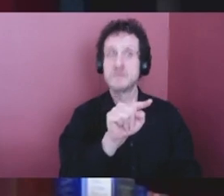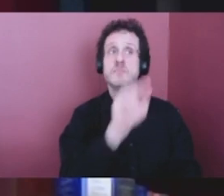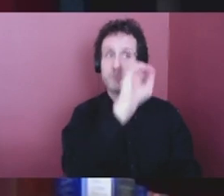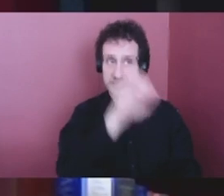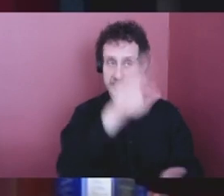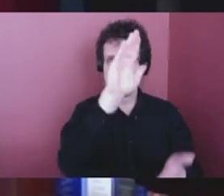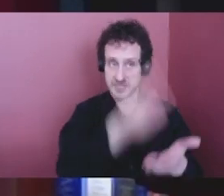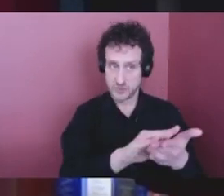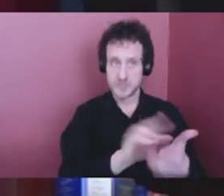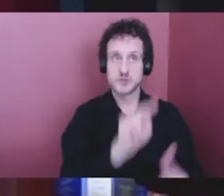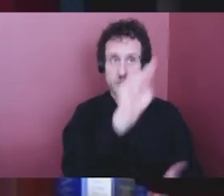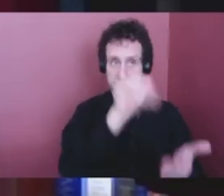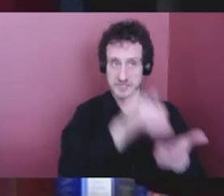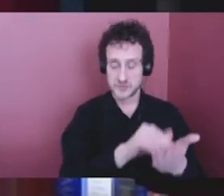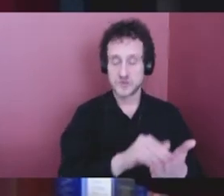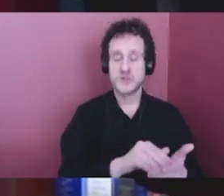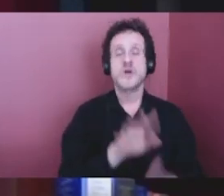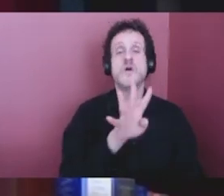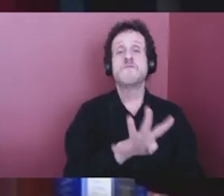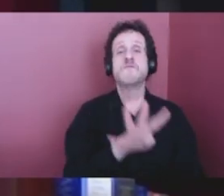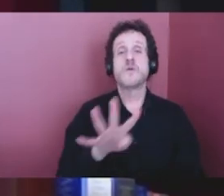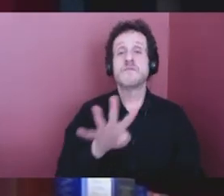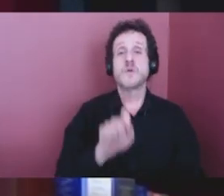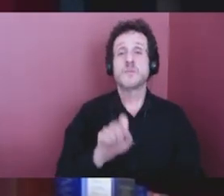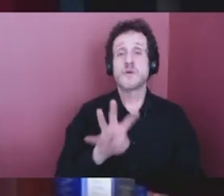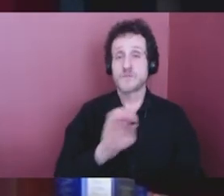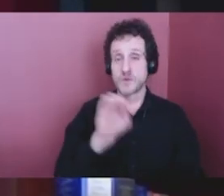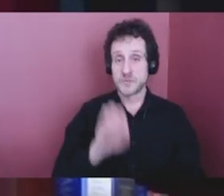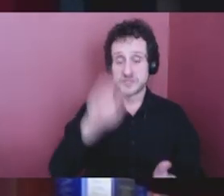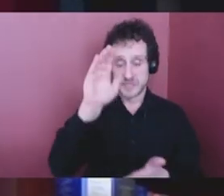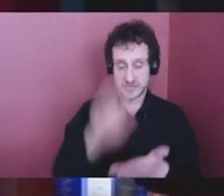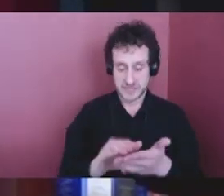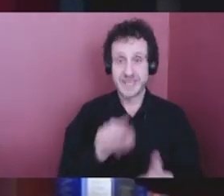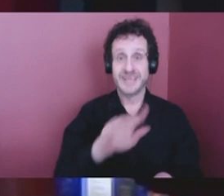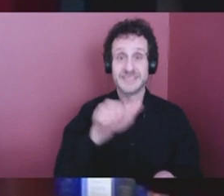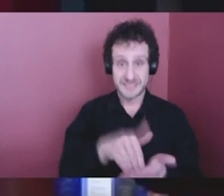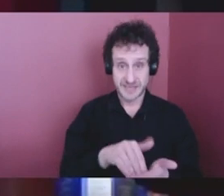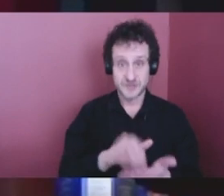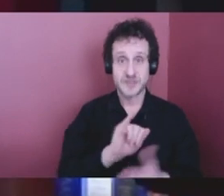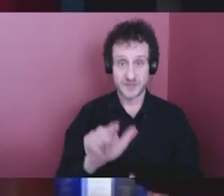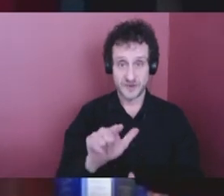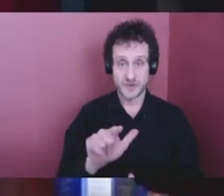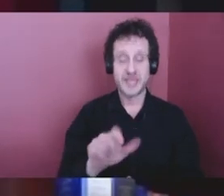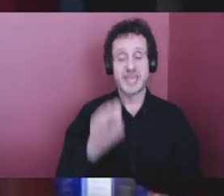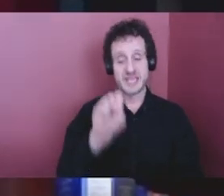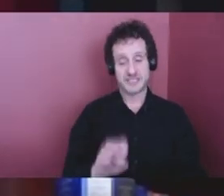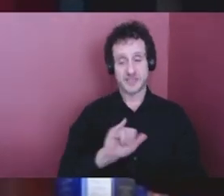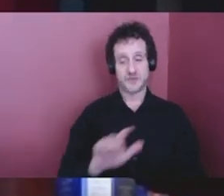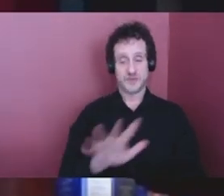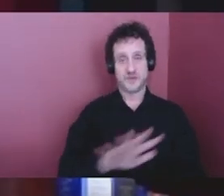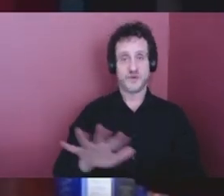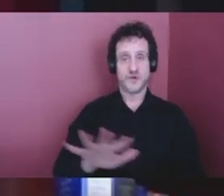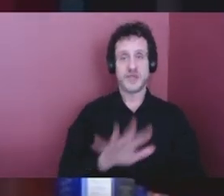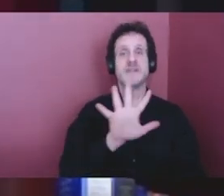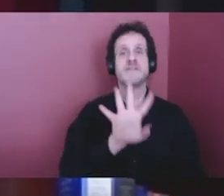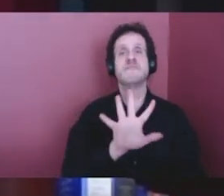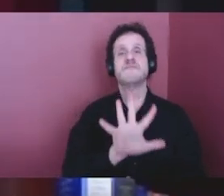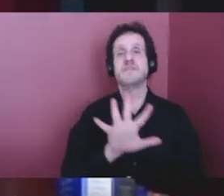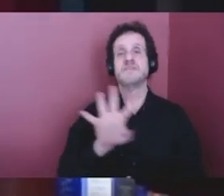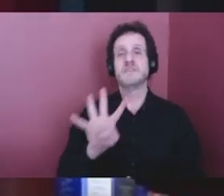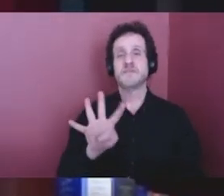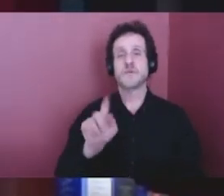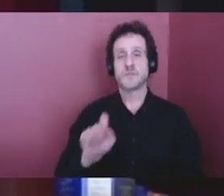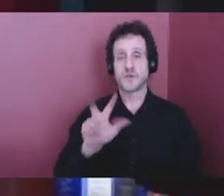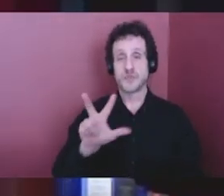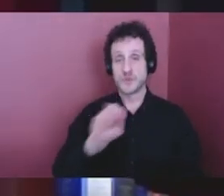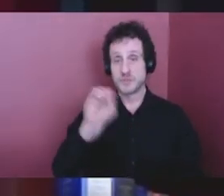and 44.4% decrease in the Central region, and a 54.3% decrease